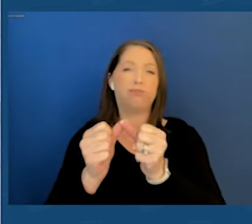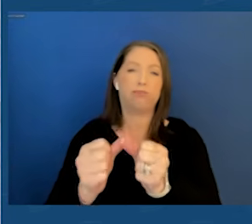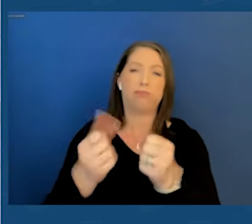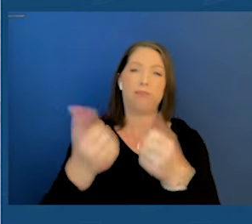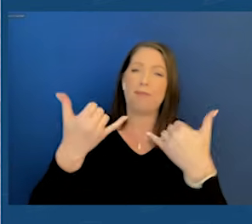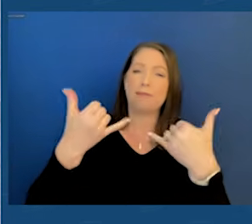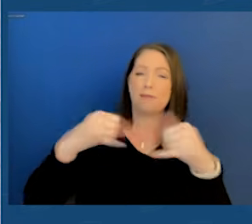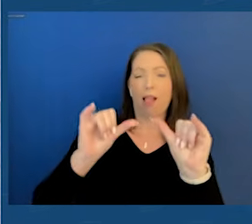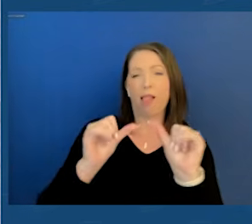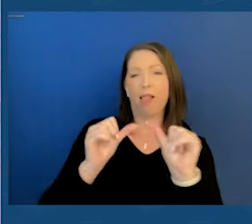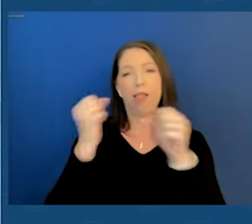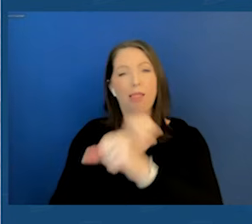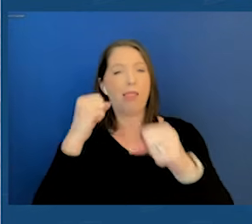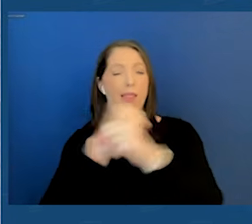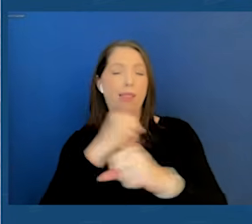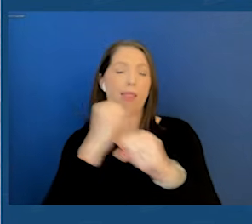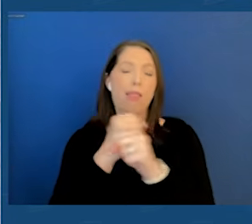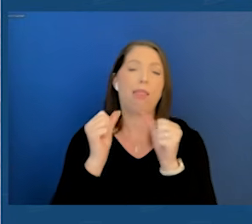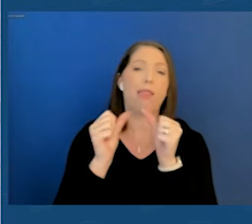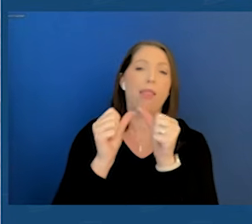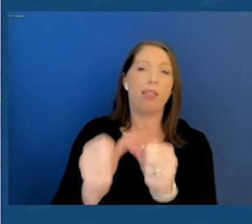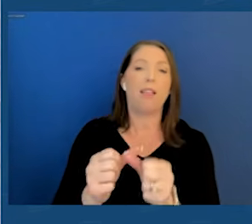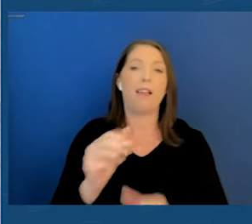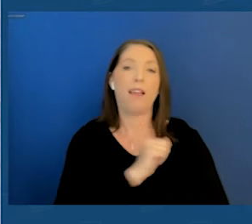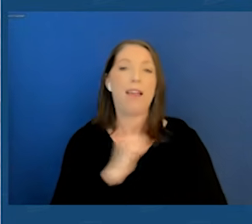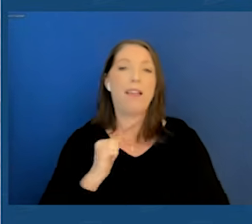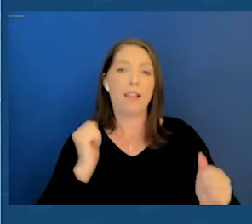And I'm talking about Assemblywoman